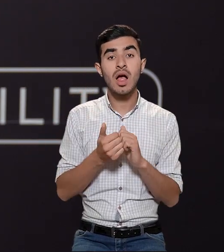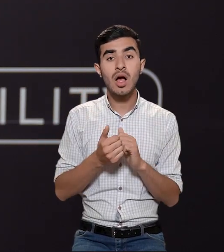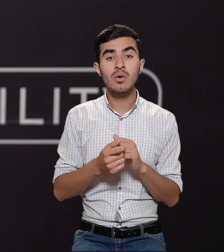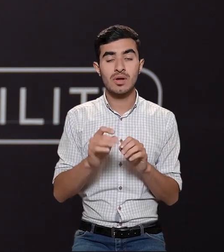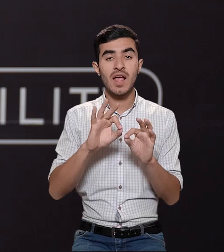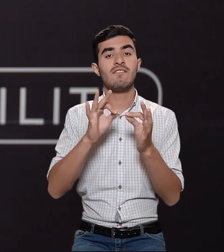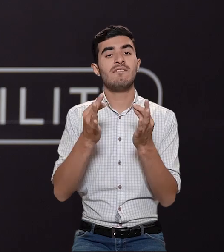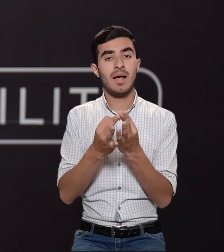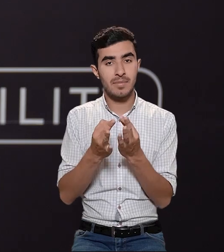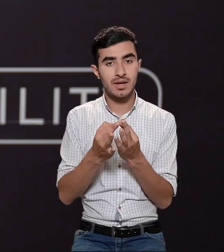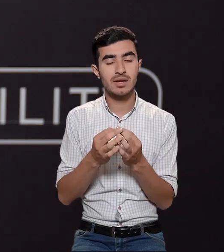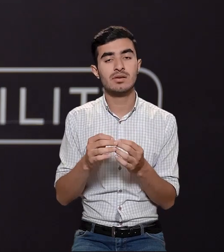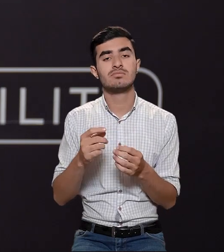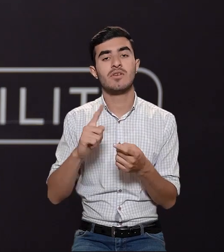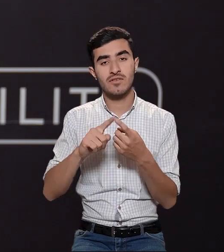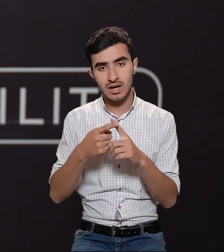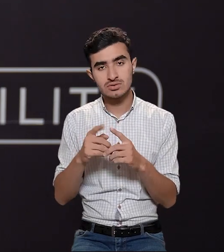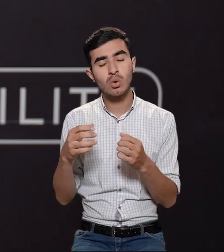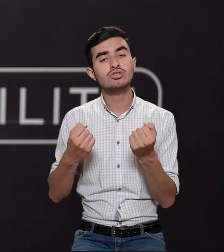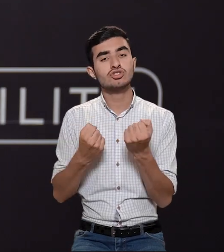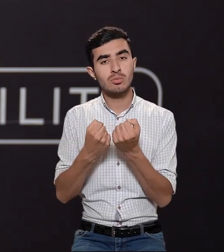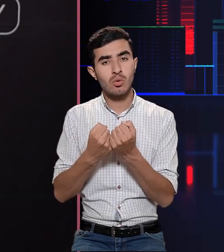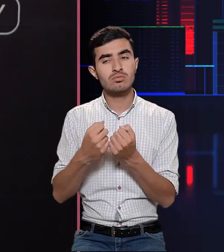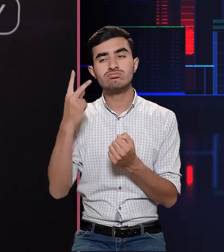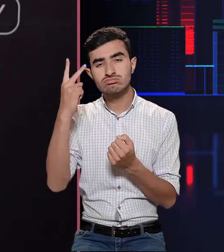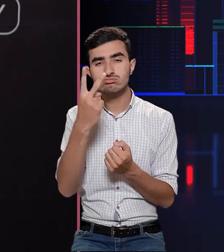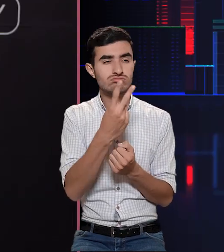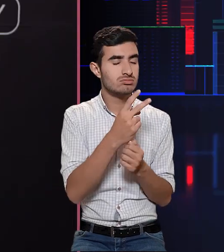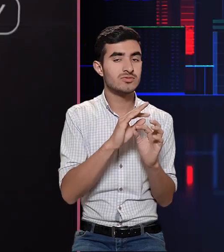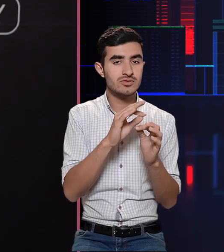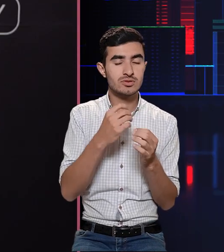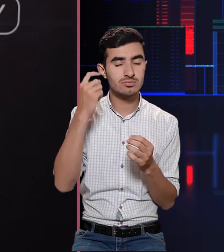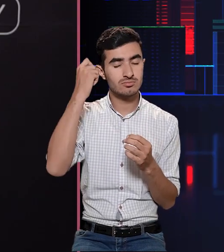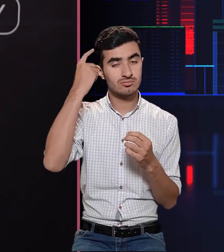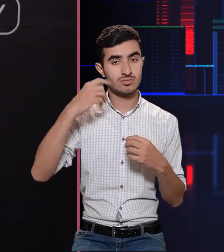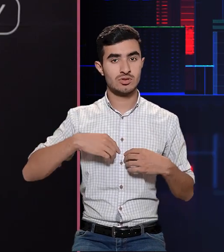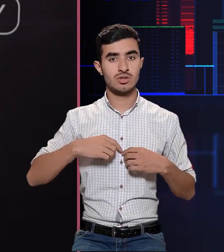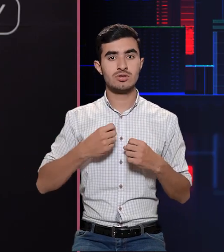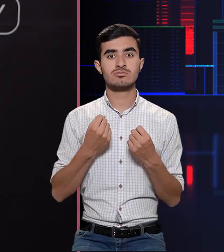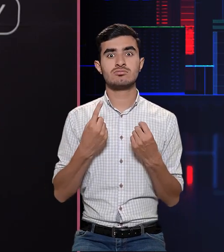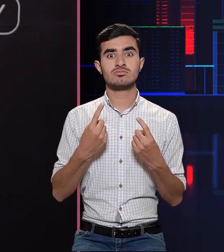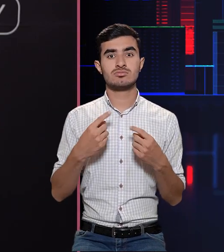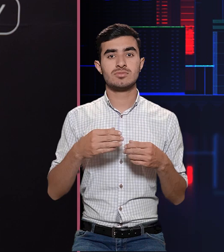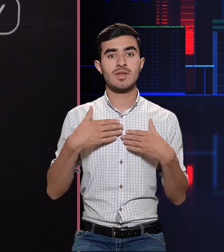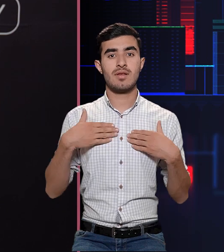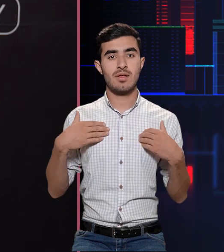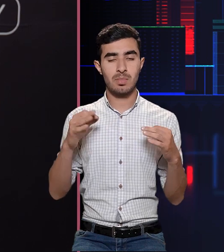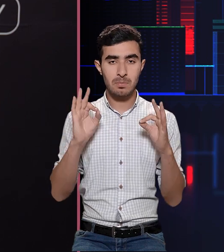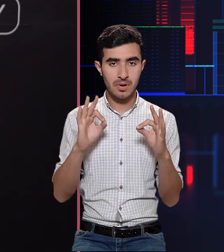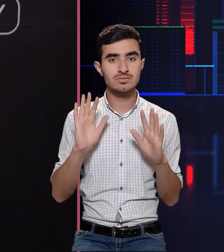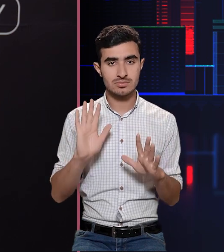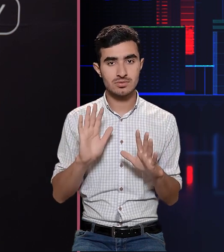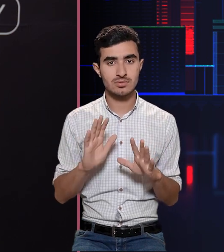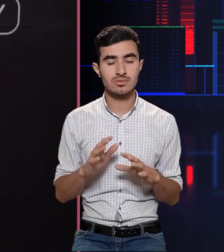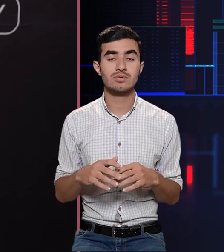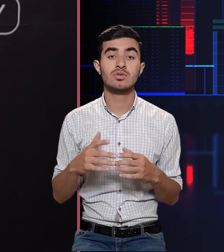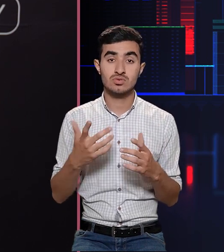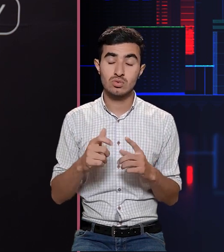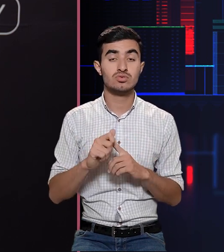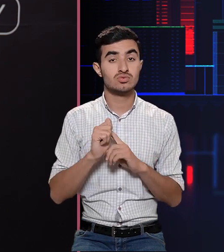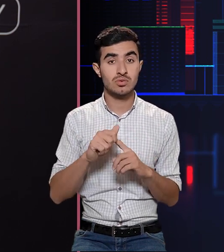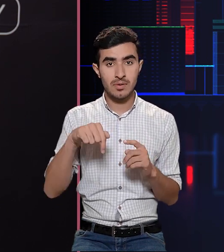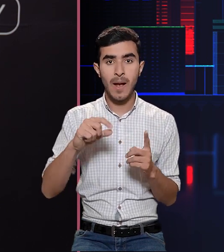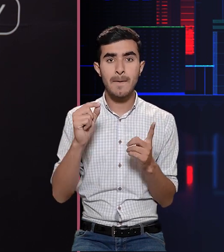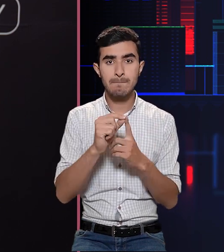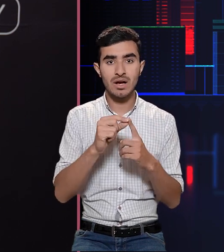of the family, friends, and everybody who's around you. We are really lucky that the doctors of Pakistan are,